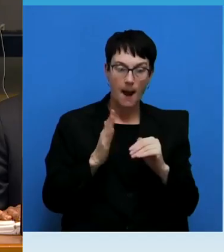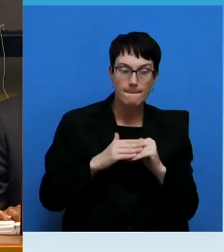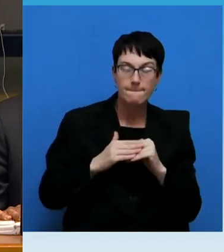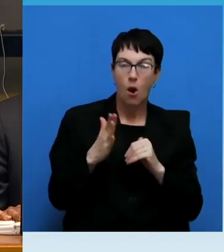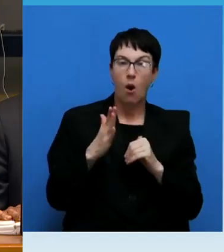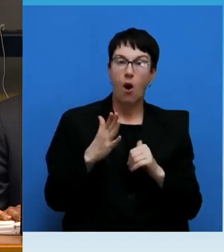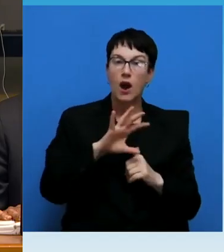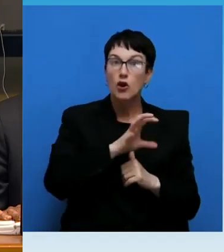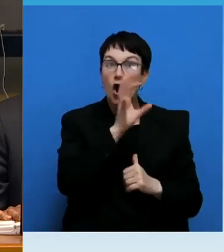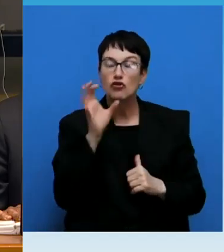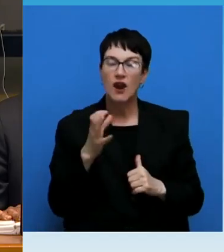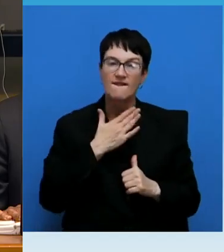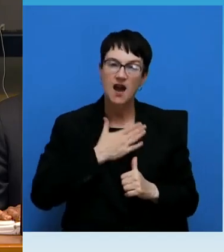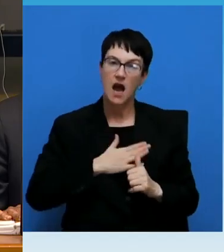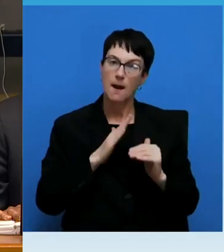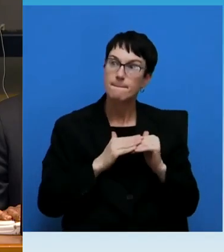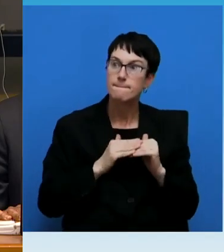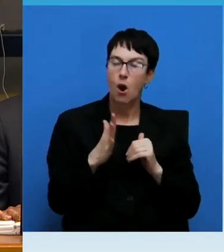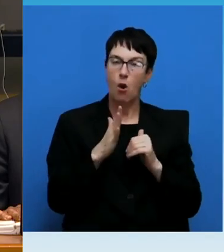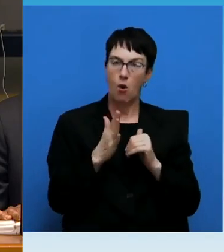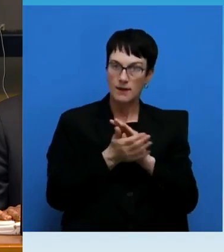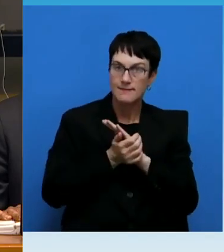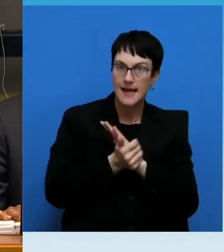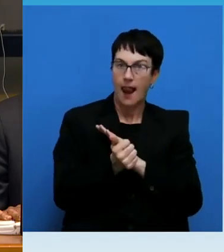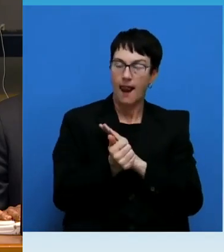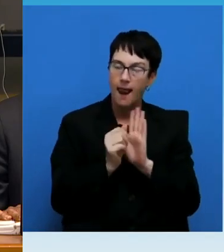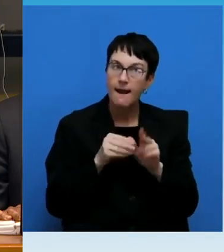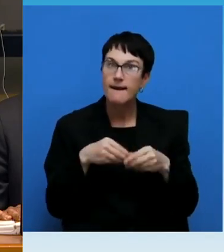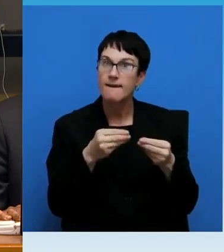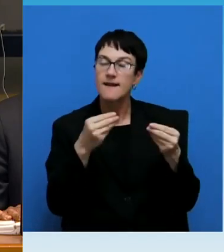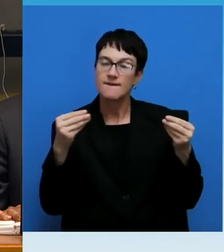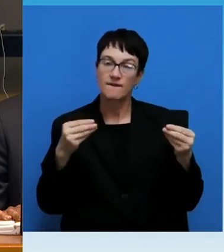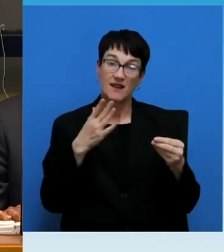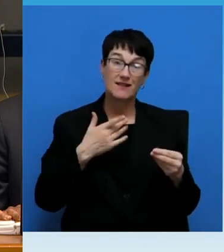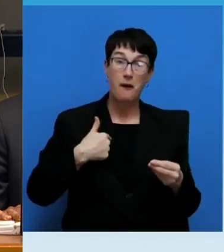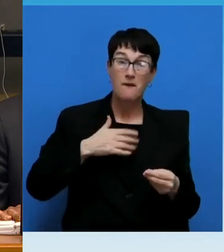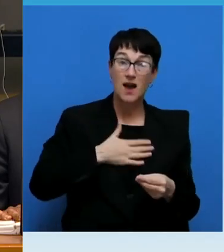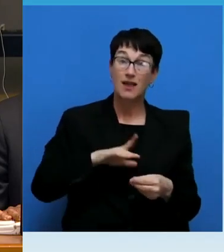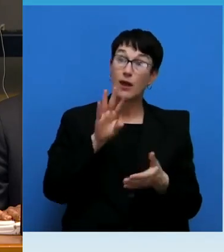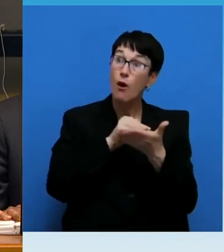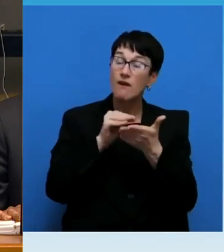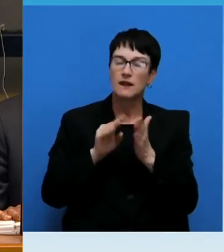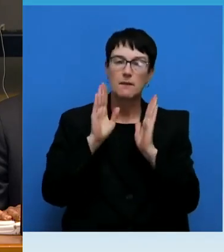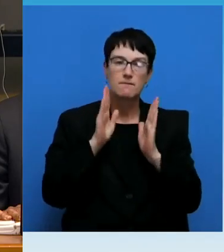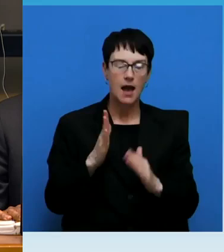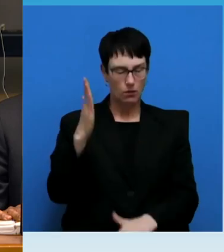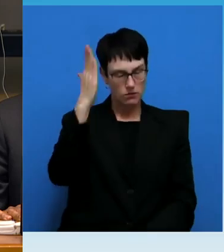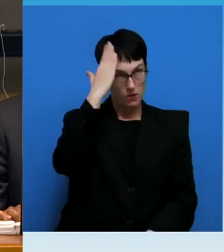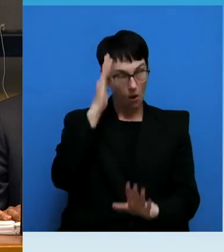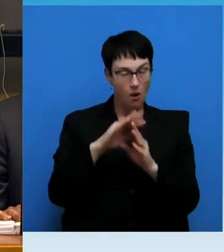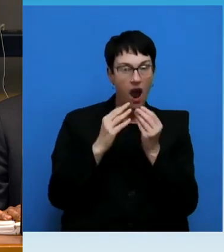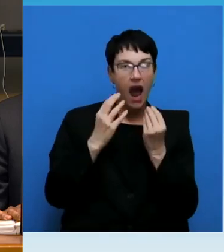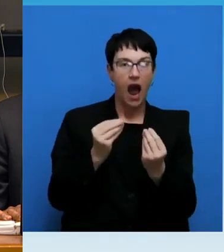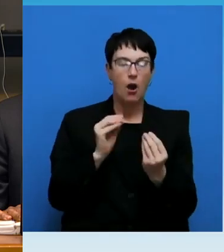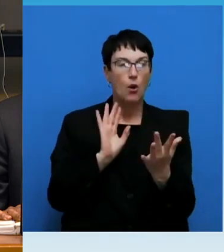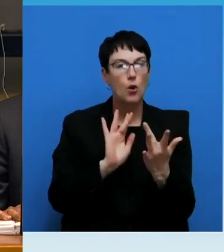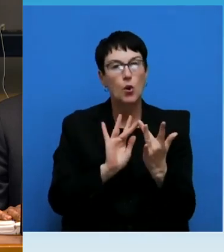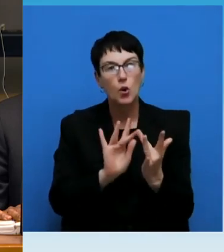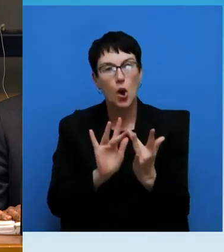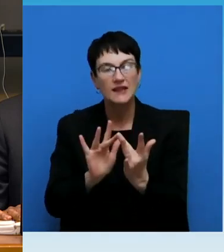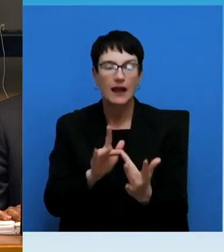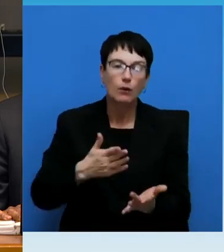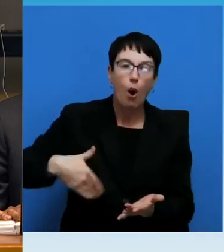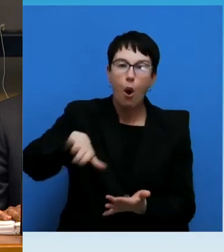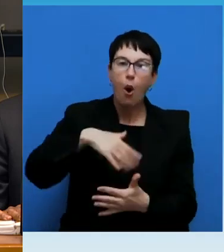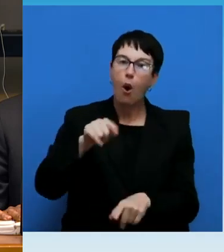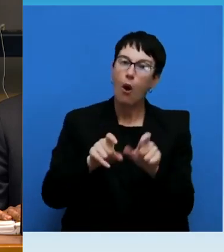offices have the tools and partnership to reach the most marginalized. Second, we will continue to improve our disaggregated